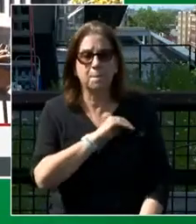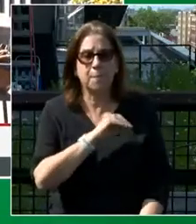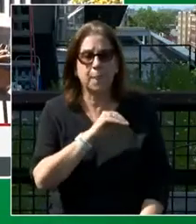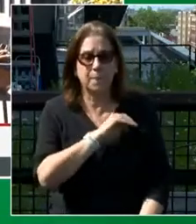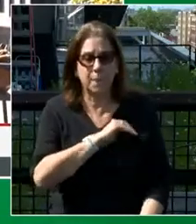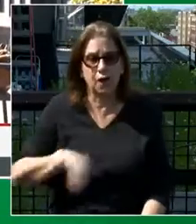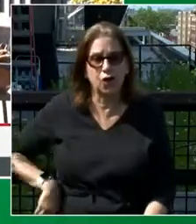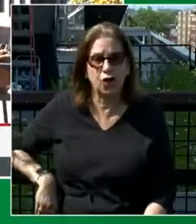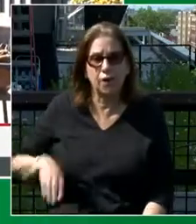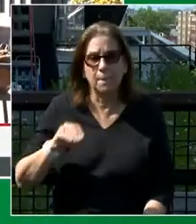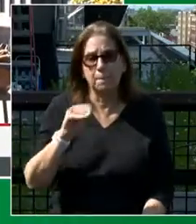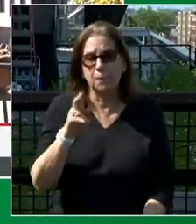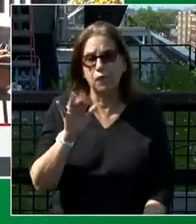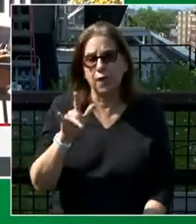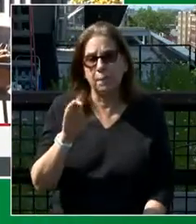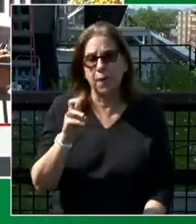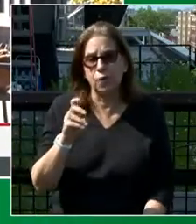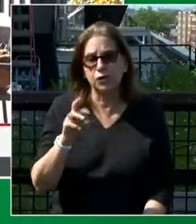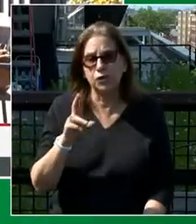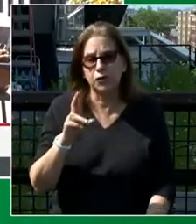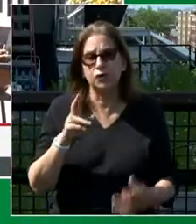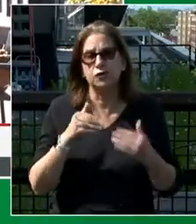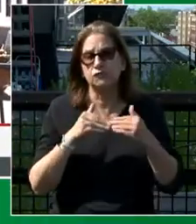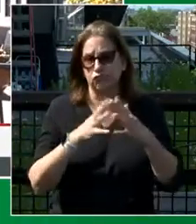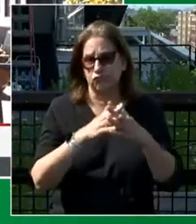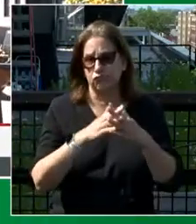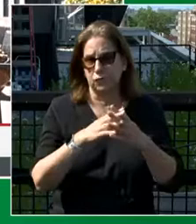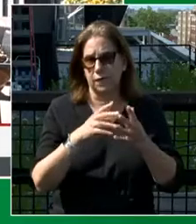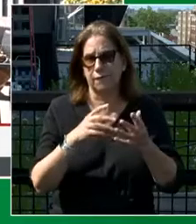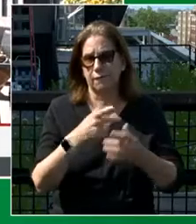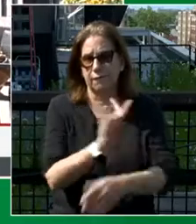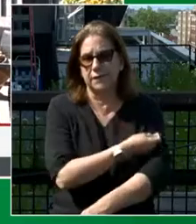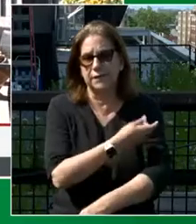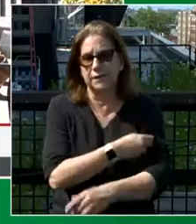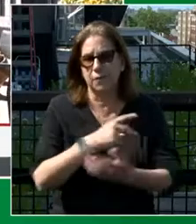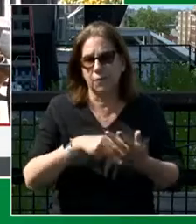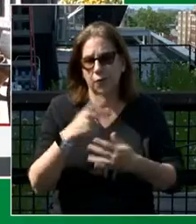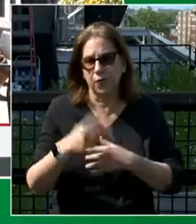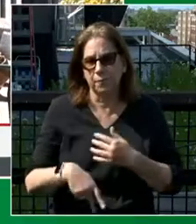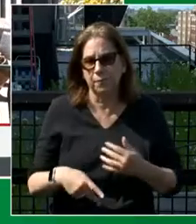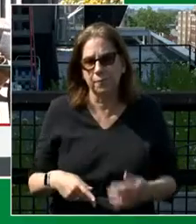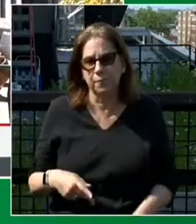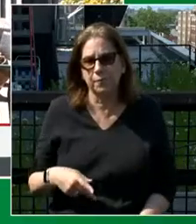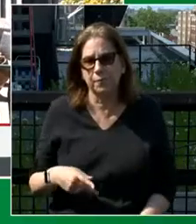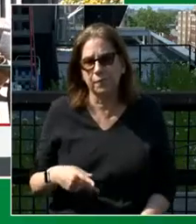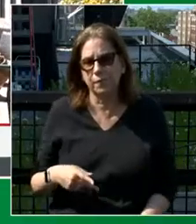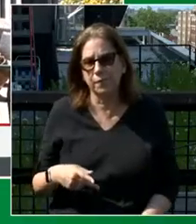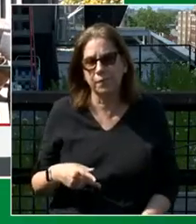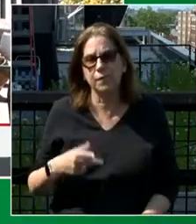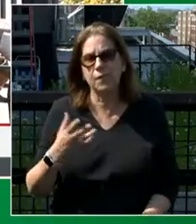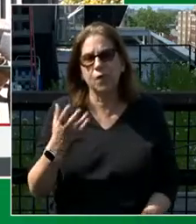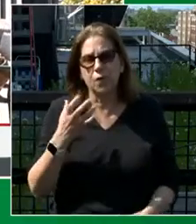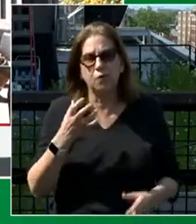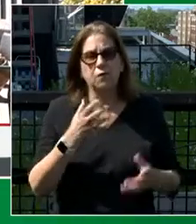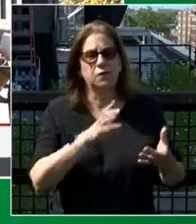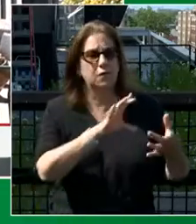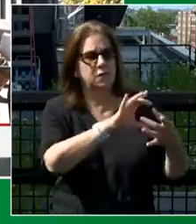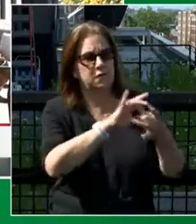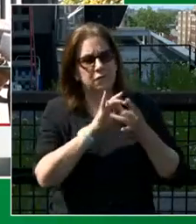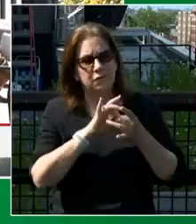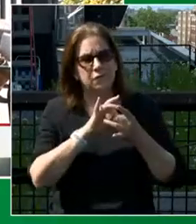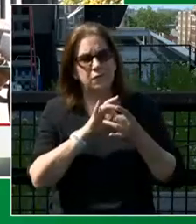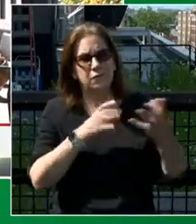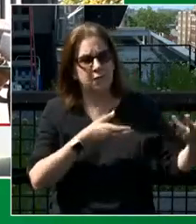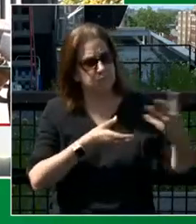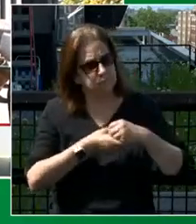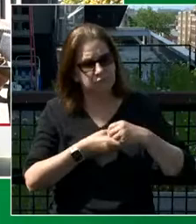about not just finding that place to do the vaccine, but really finding that community of people who you can invite, who you could have that important conversation with.